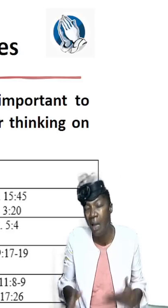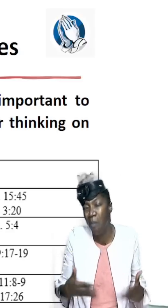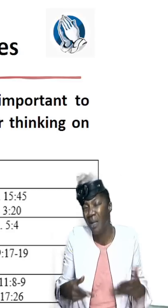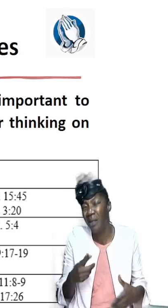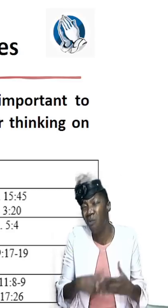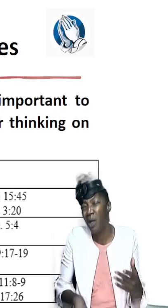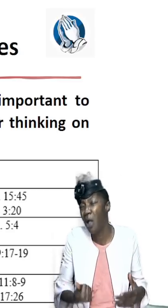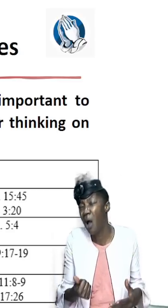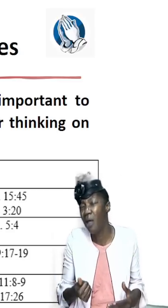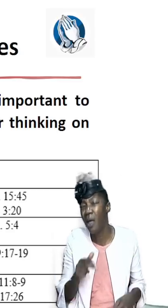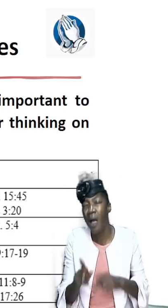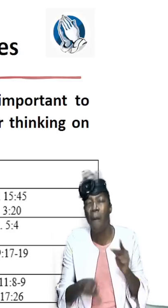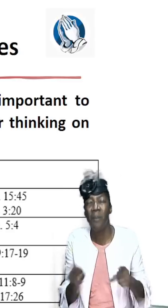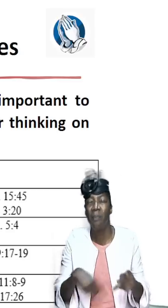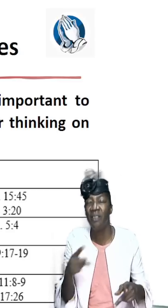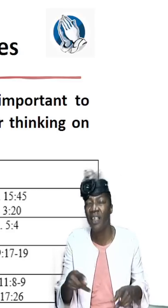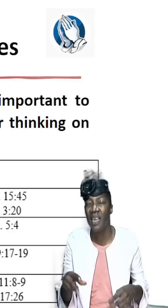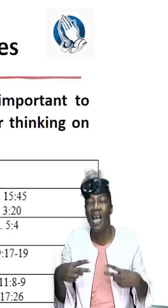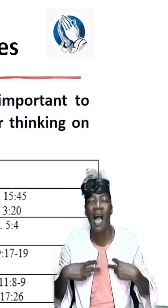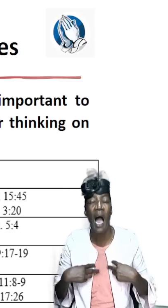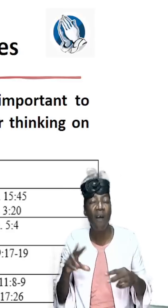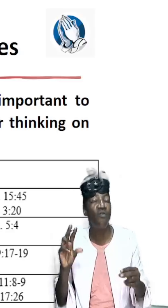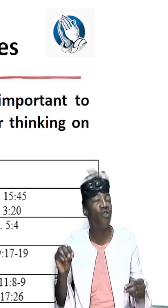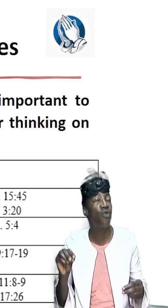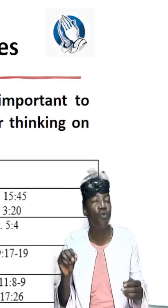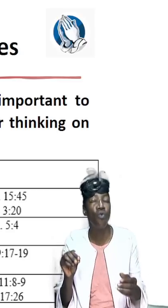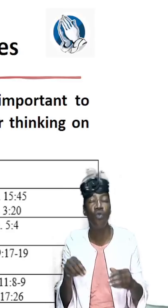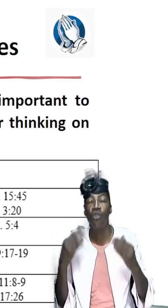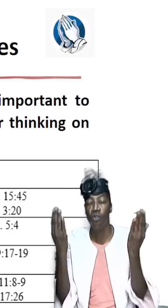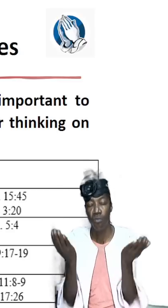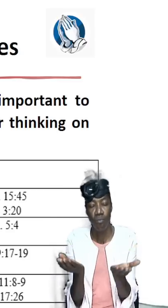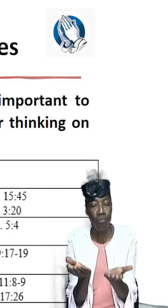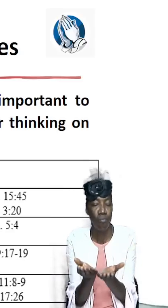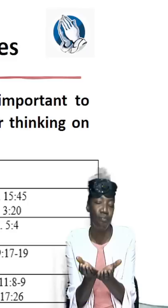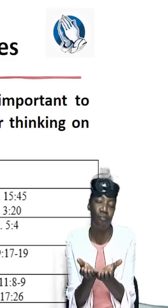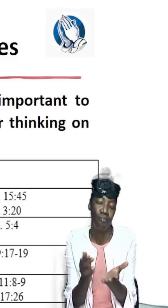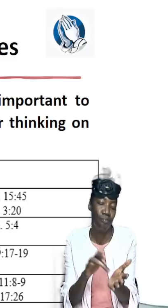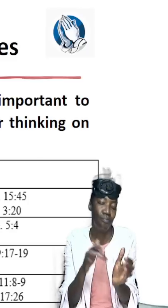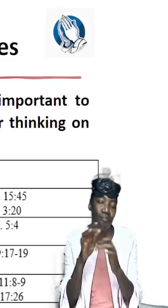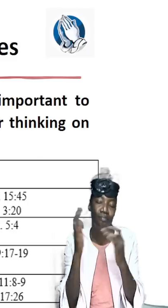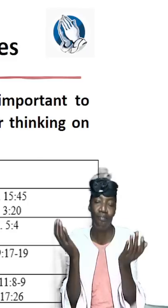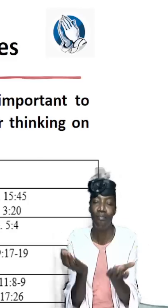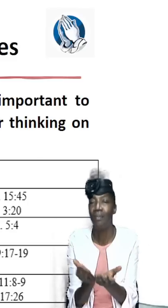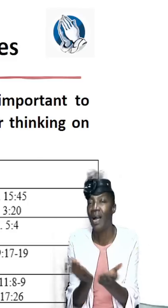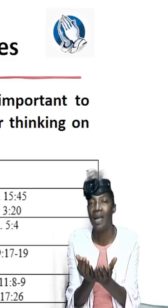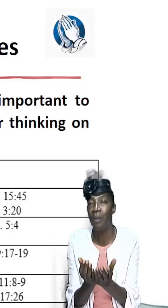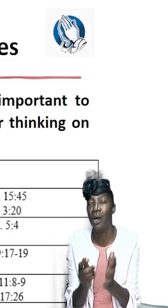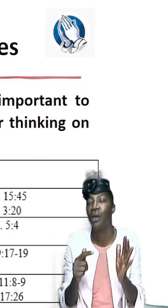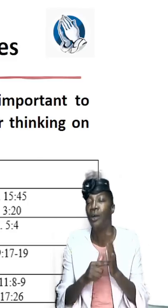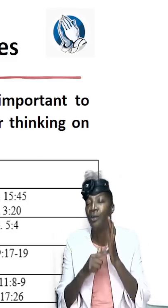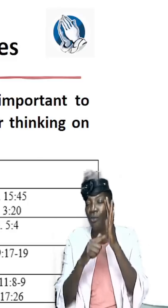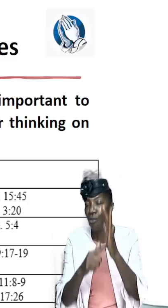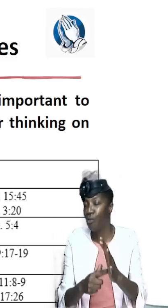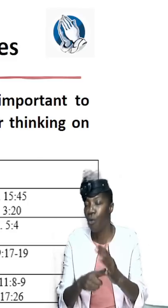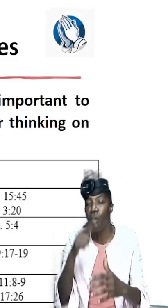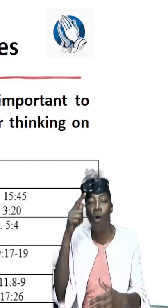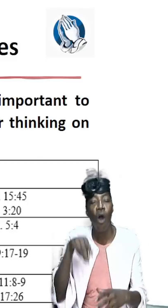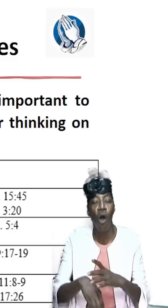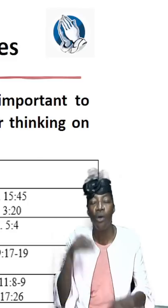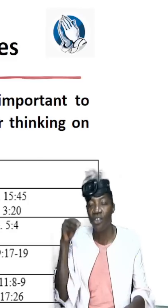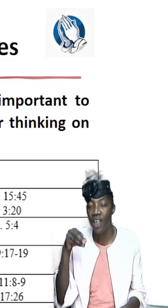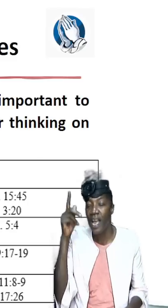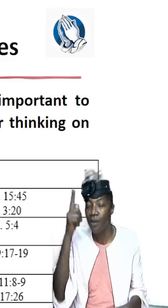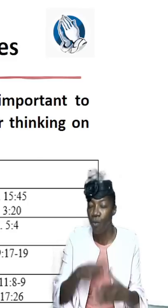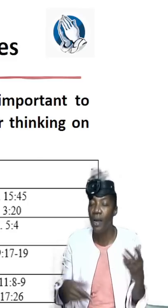say, they have no scriptures, there is nothing in Bible to corroborate any claim outside of what